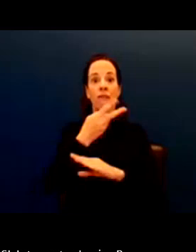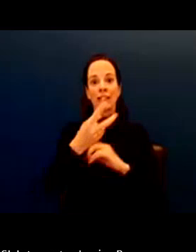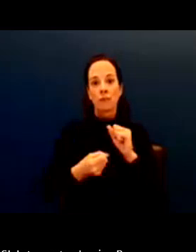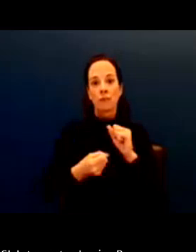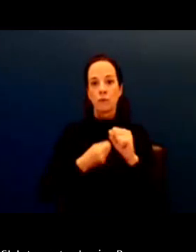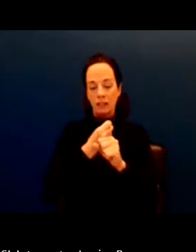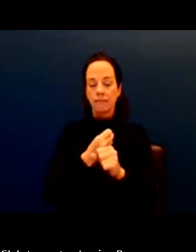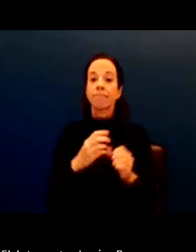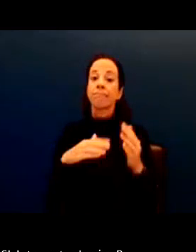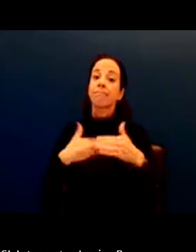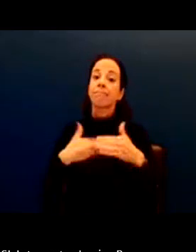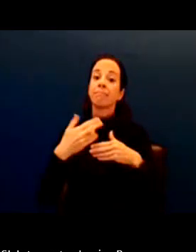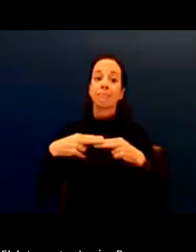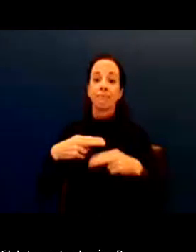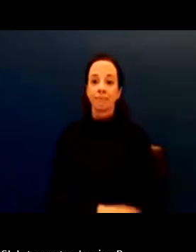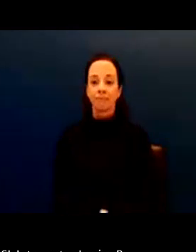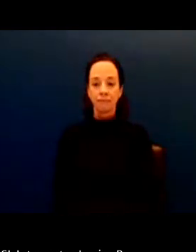This slide shows